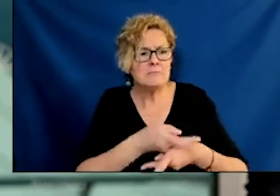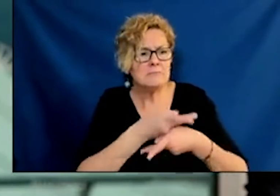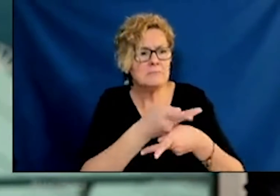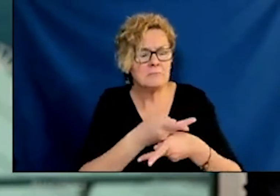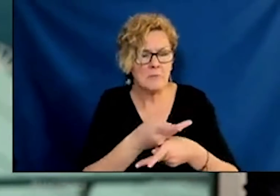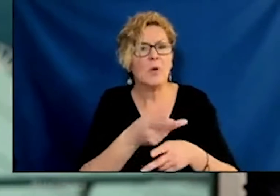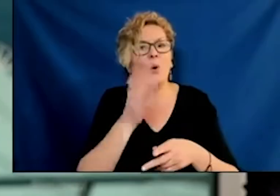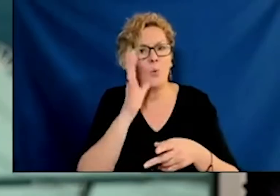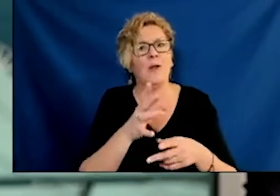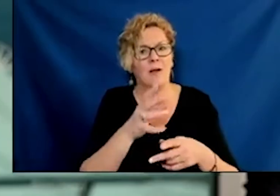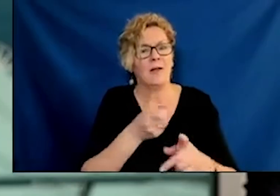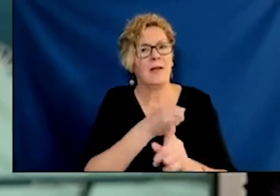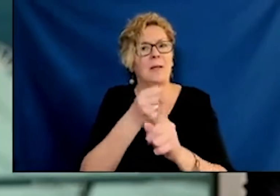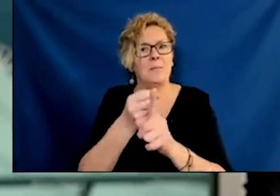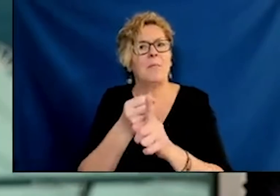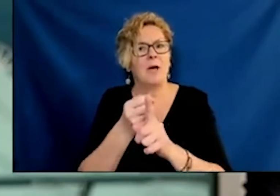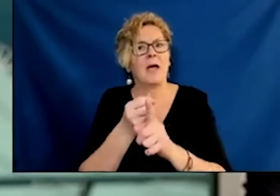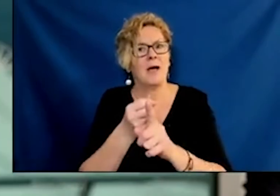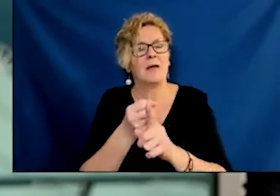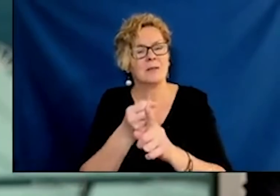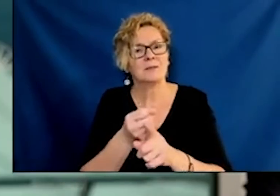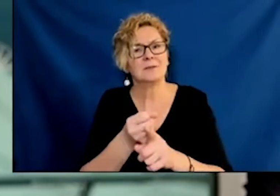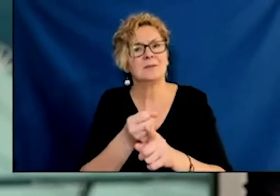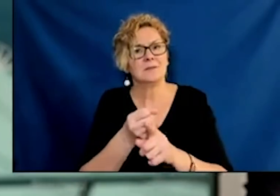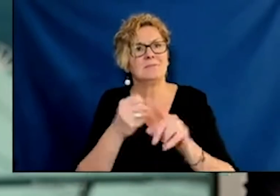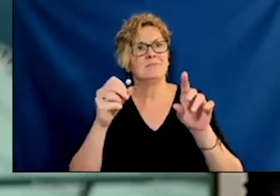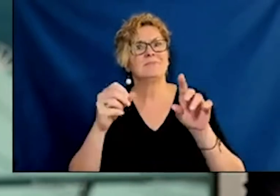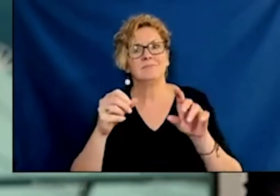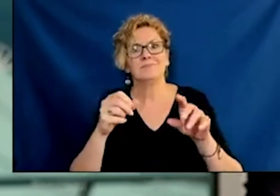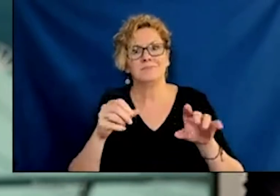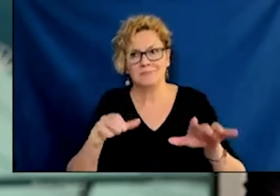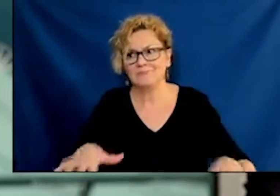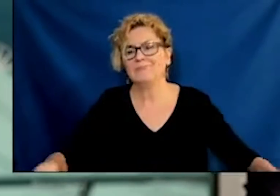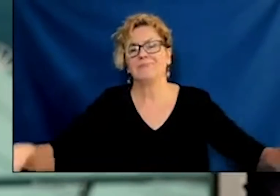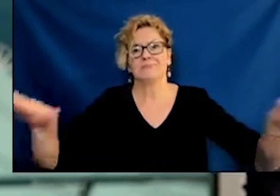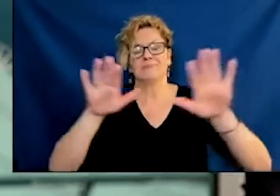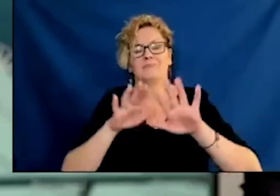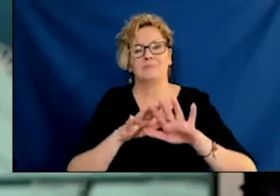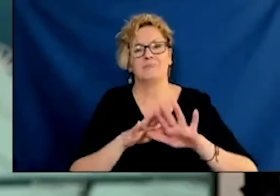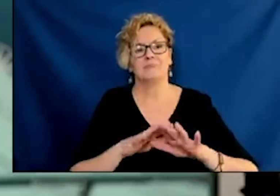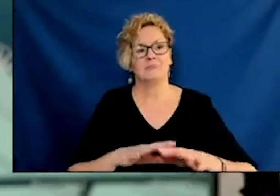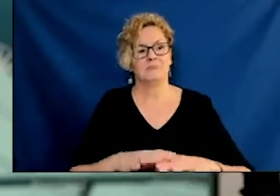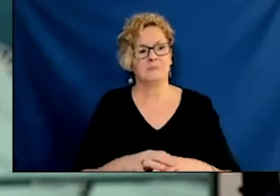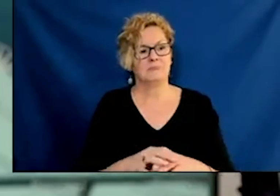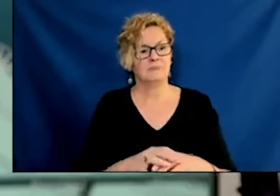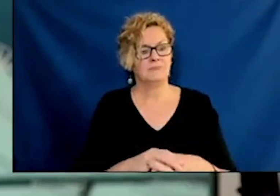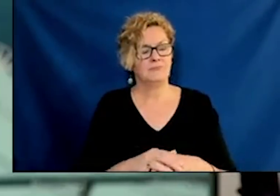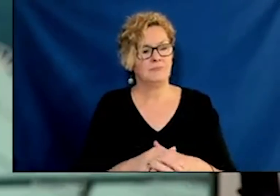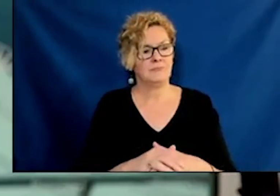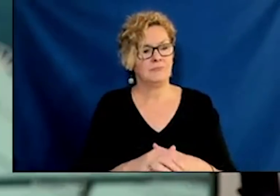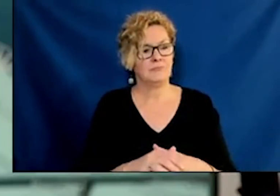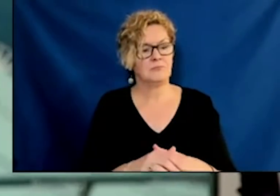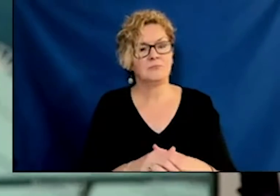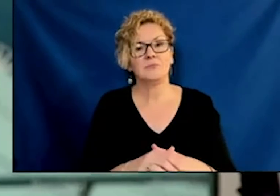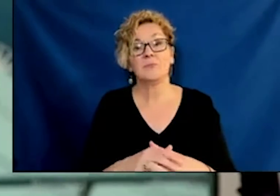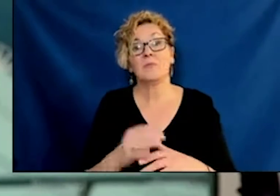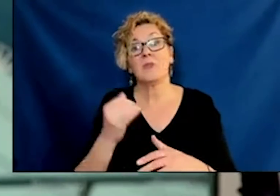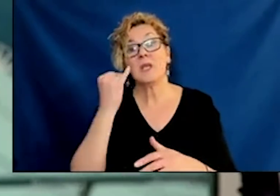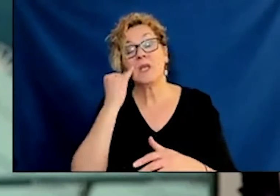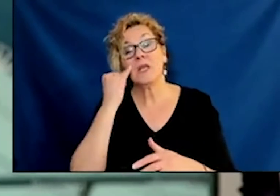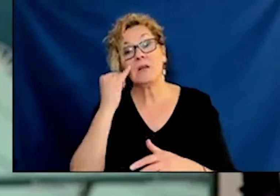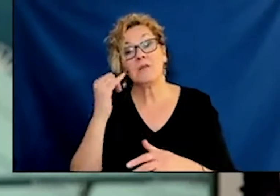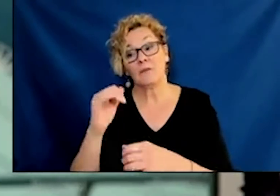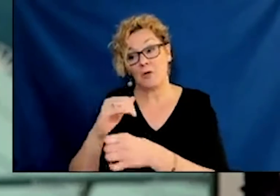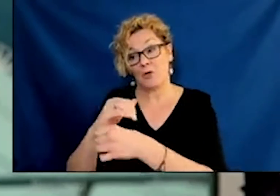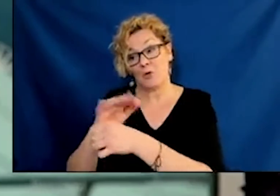the virus take off and cases take off, it means that the virus is replicating more often, more frequently. It means even if